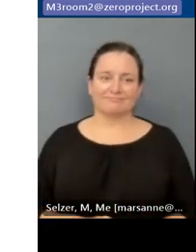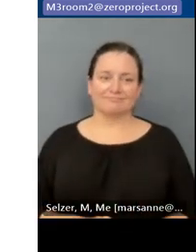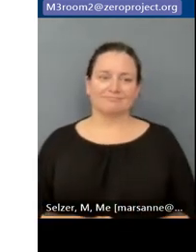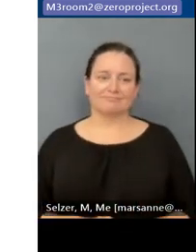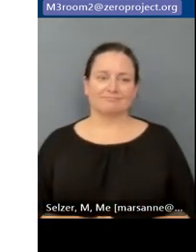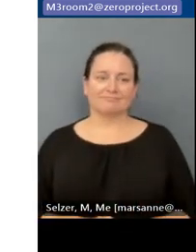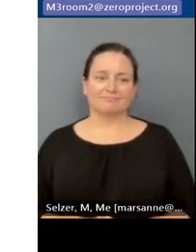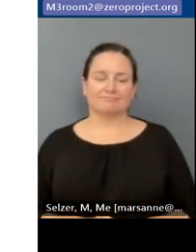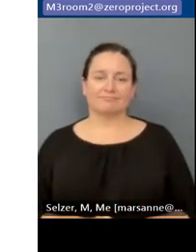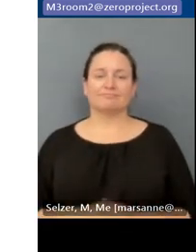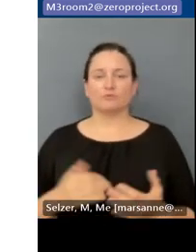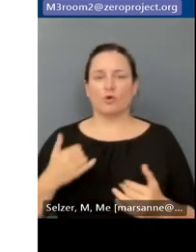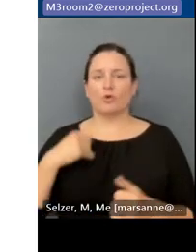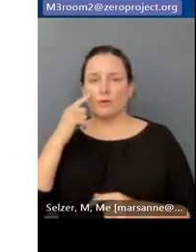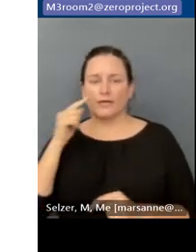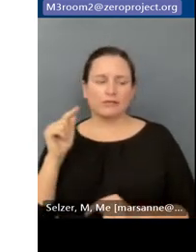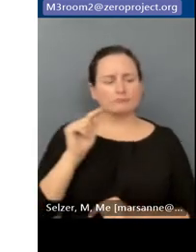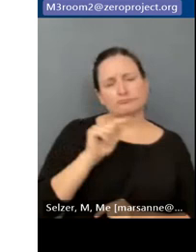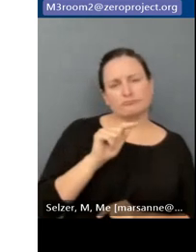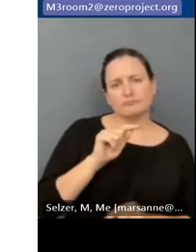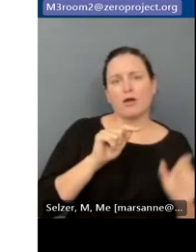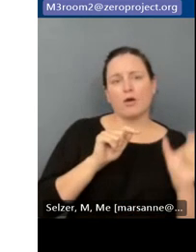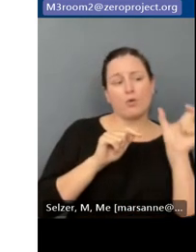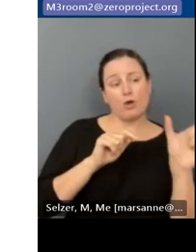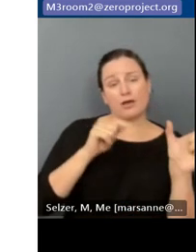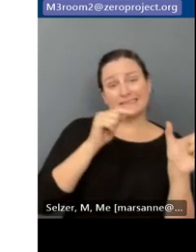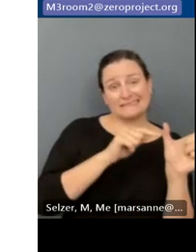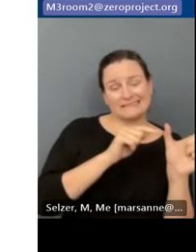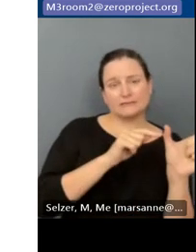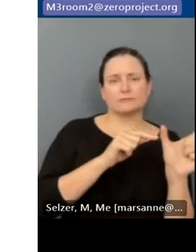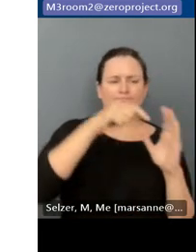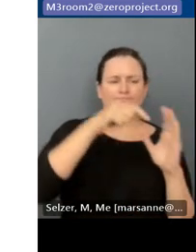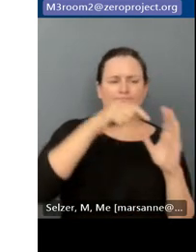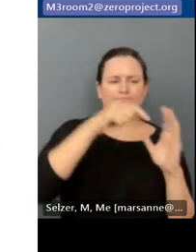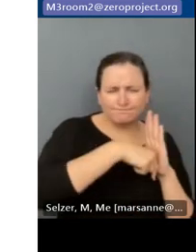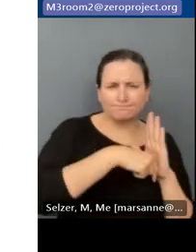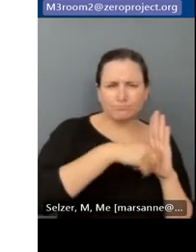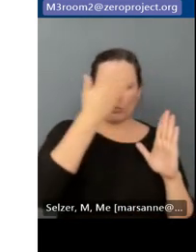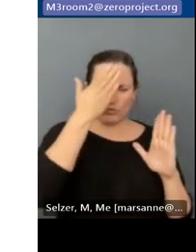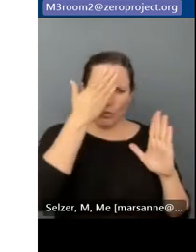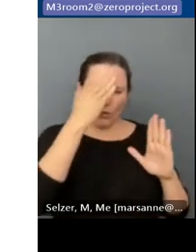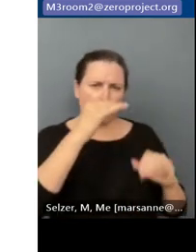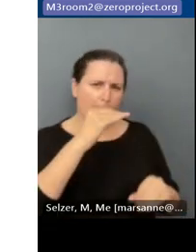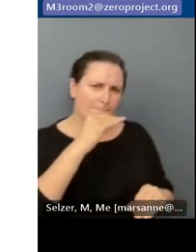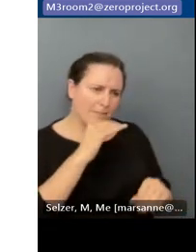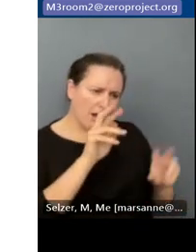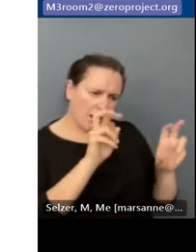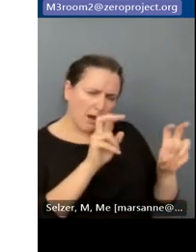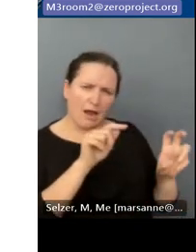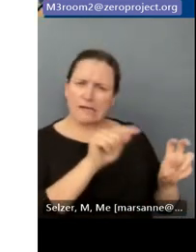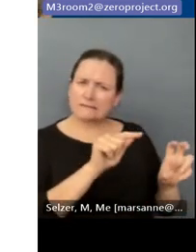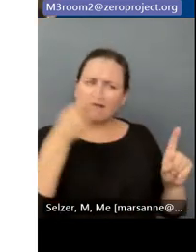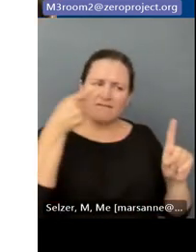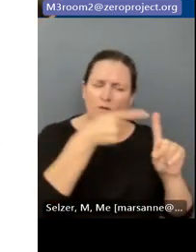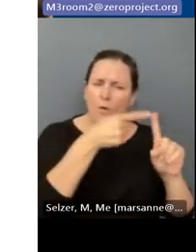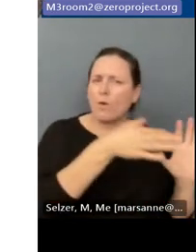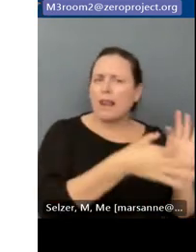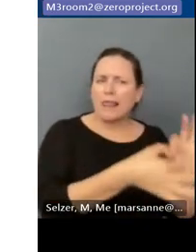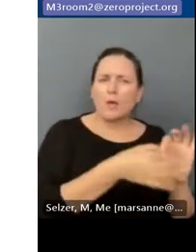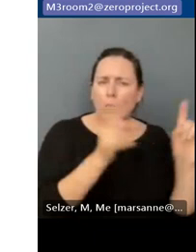Latin roots of scientific words. We keep sign intuitive, accurate, and precise, and all the more